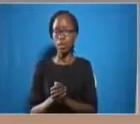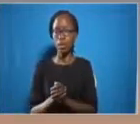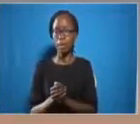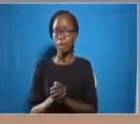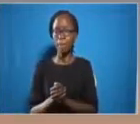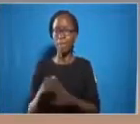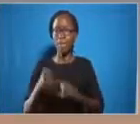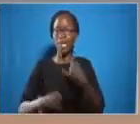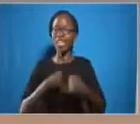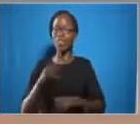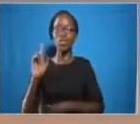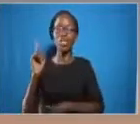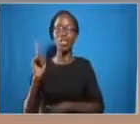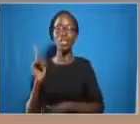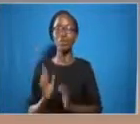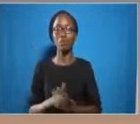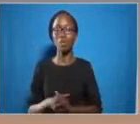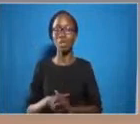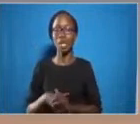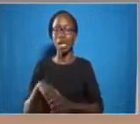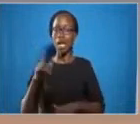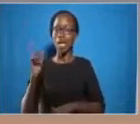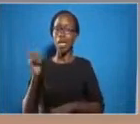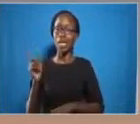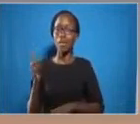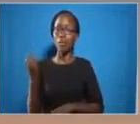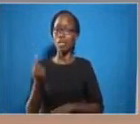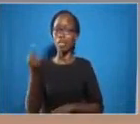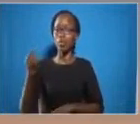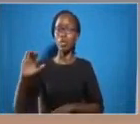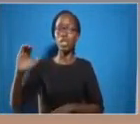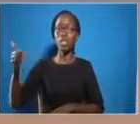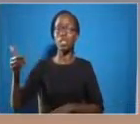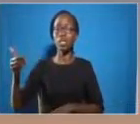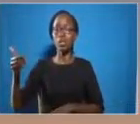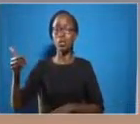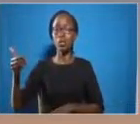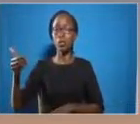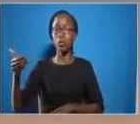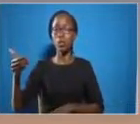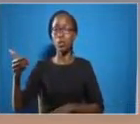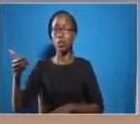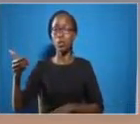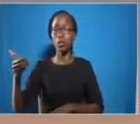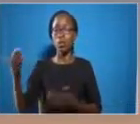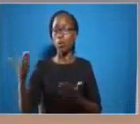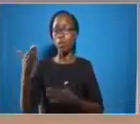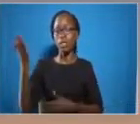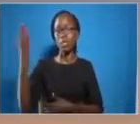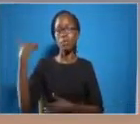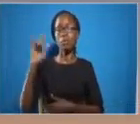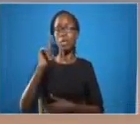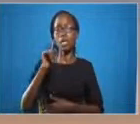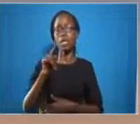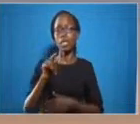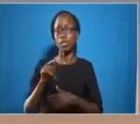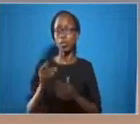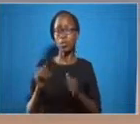enjoy Nairobi. Nairobi is the only city in the world where, just behind you, you will be